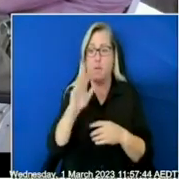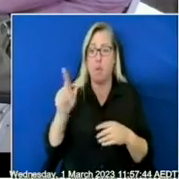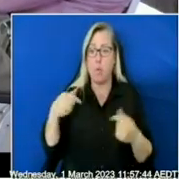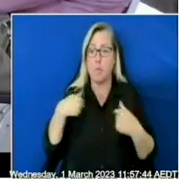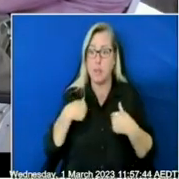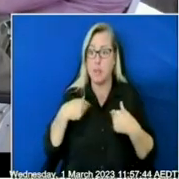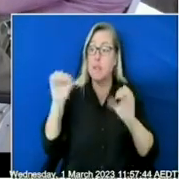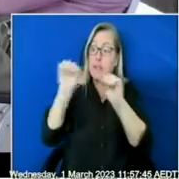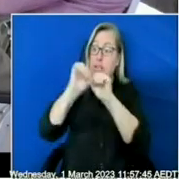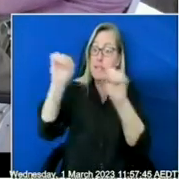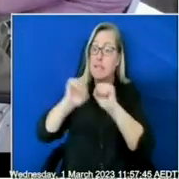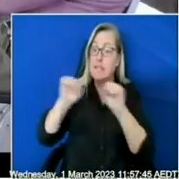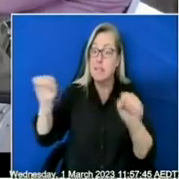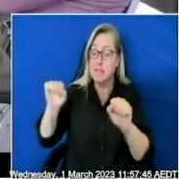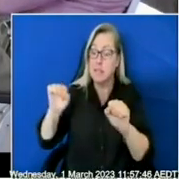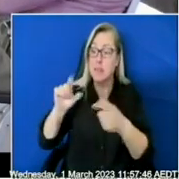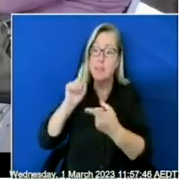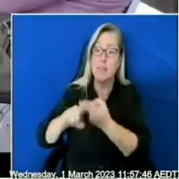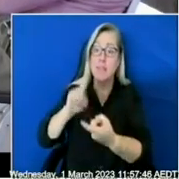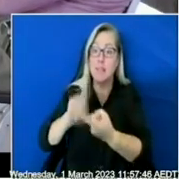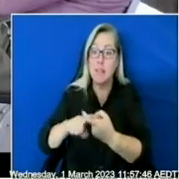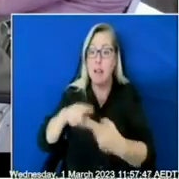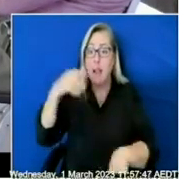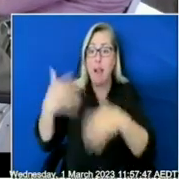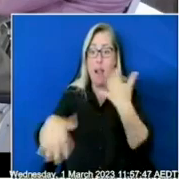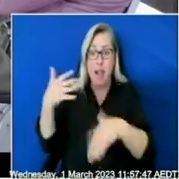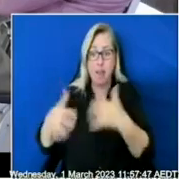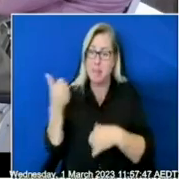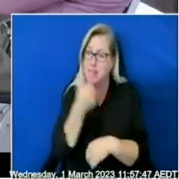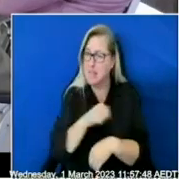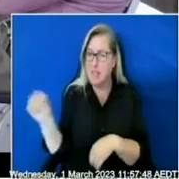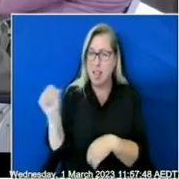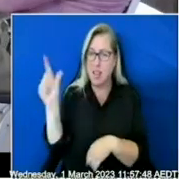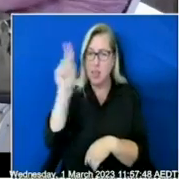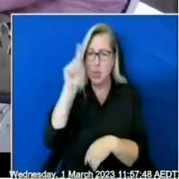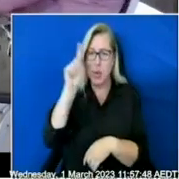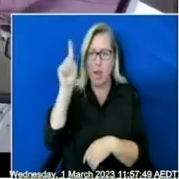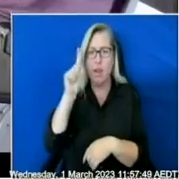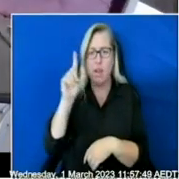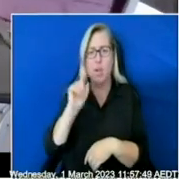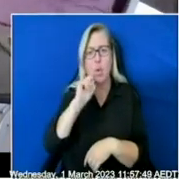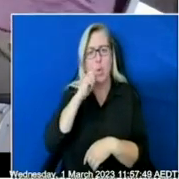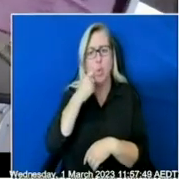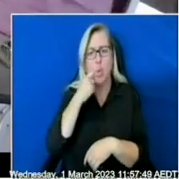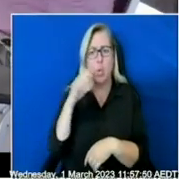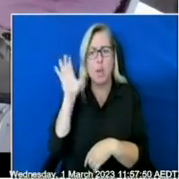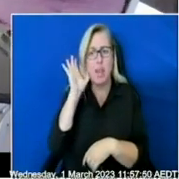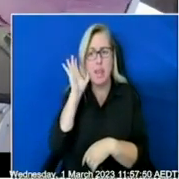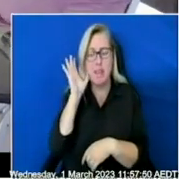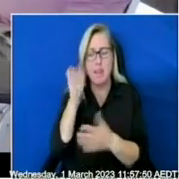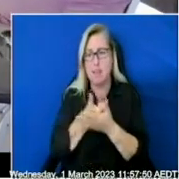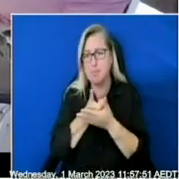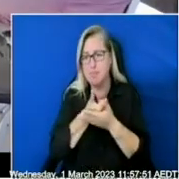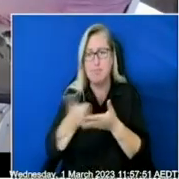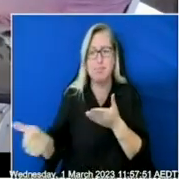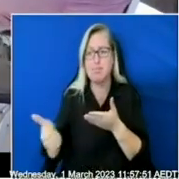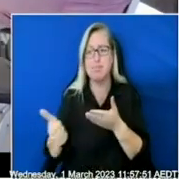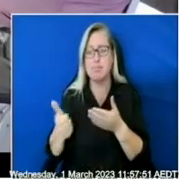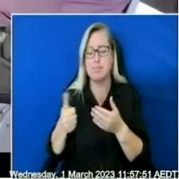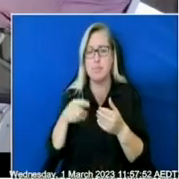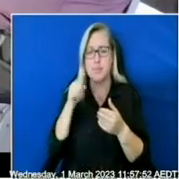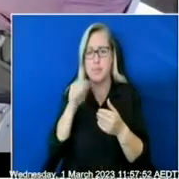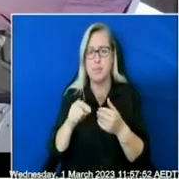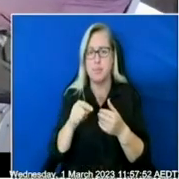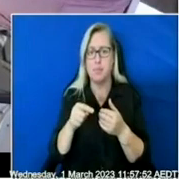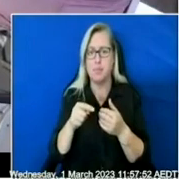which they still continue today, and which we hear constantly every day on our people. Yep. So our